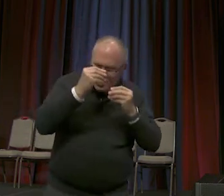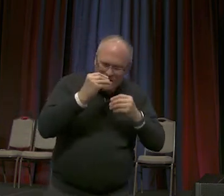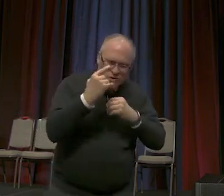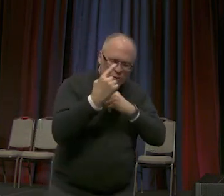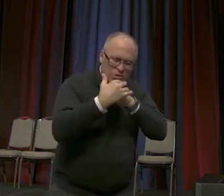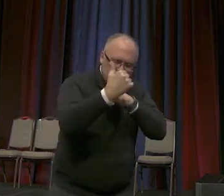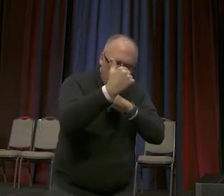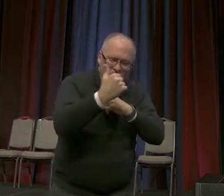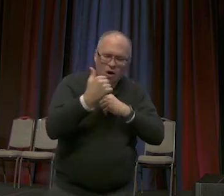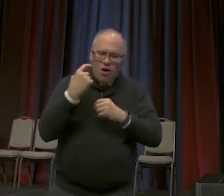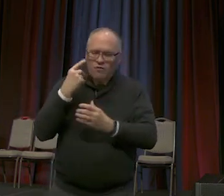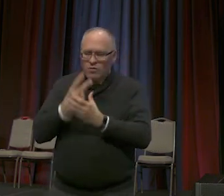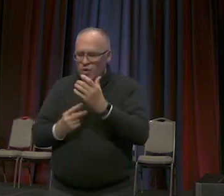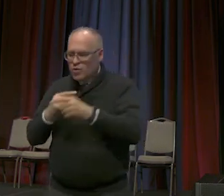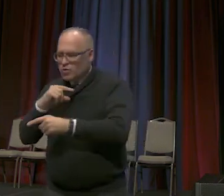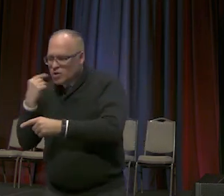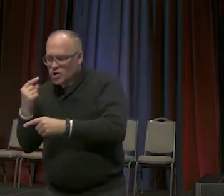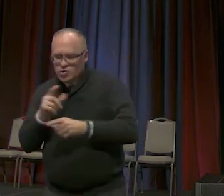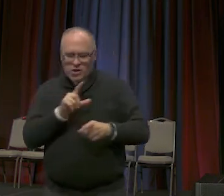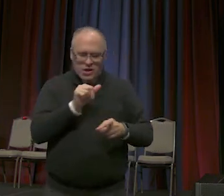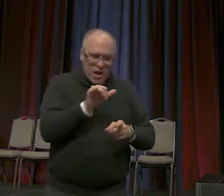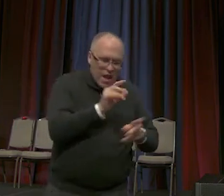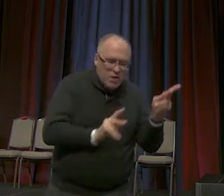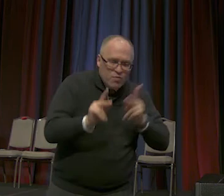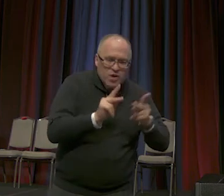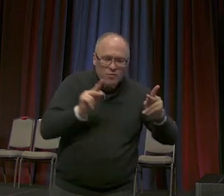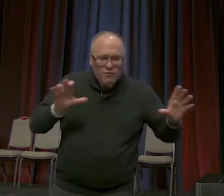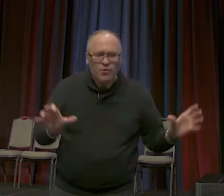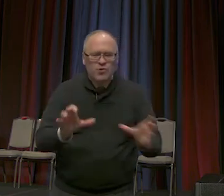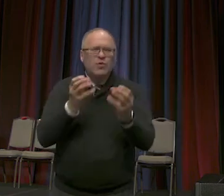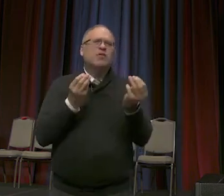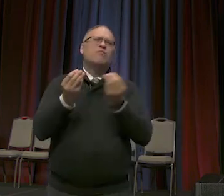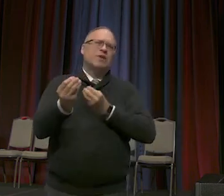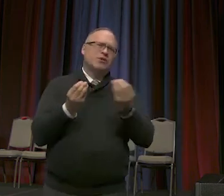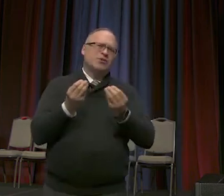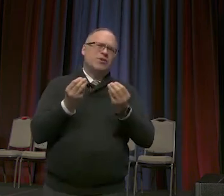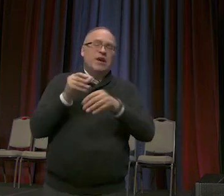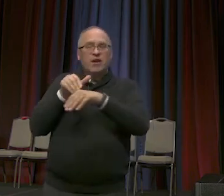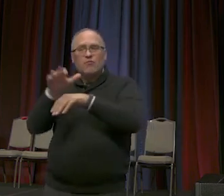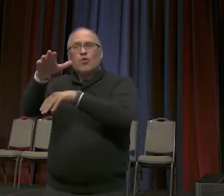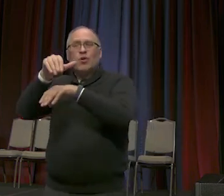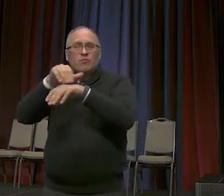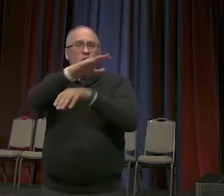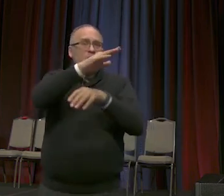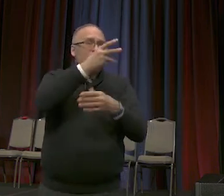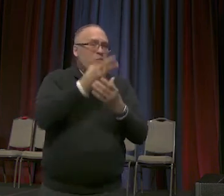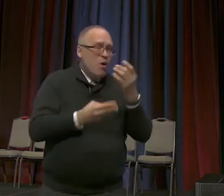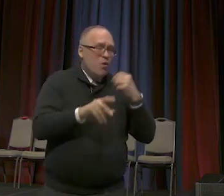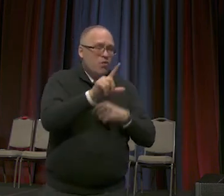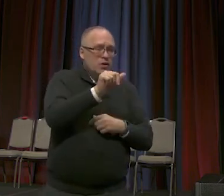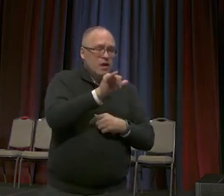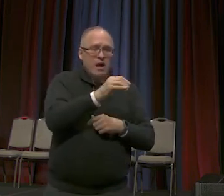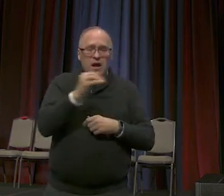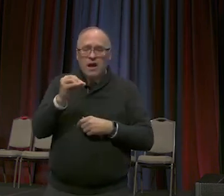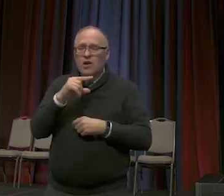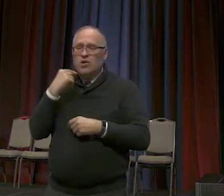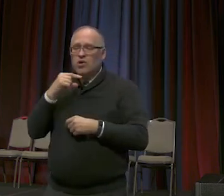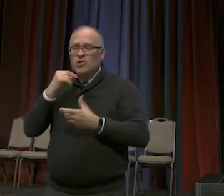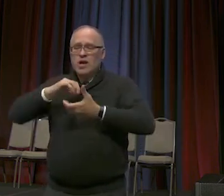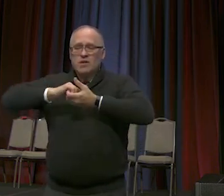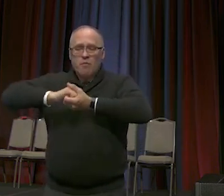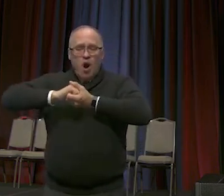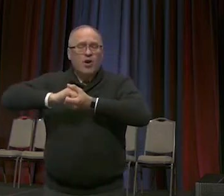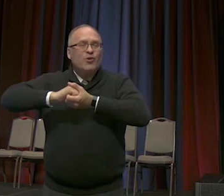clergy and lay formation for ministry, and for deploying clergy and laity as partners in shared